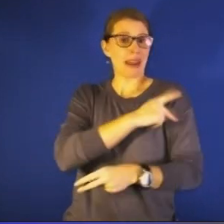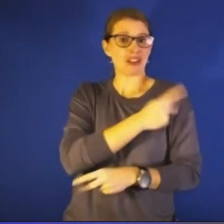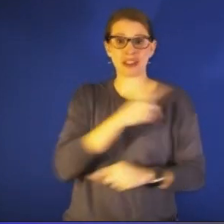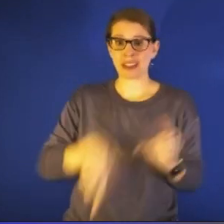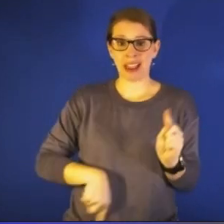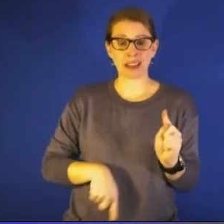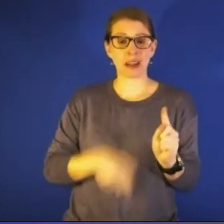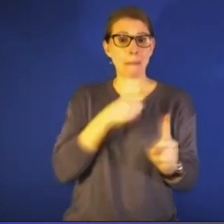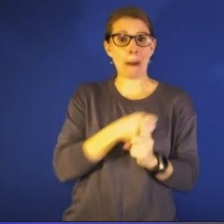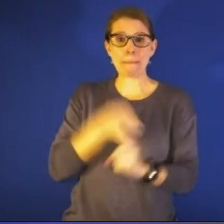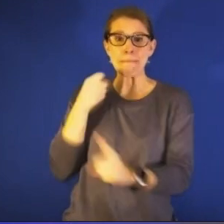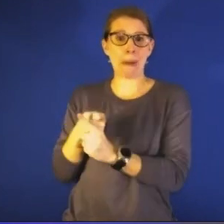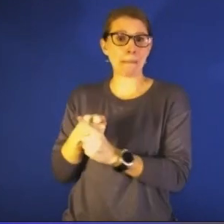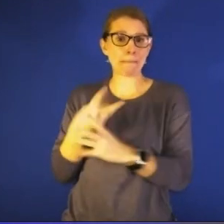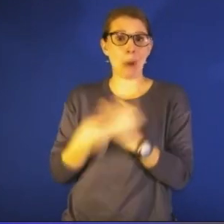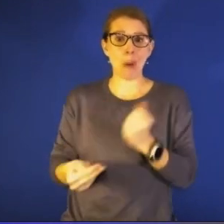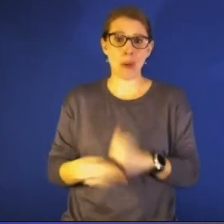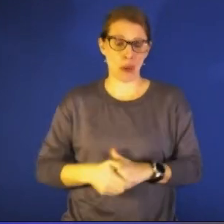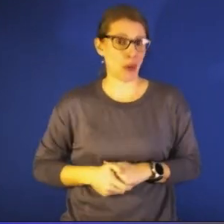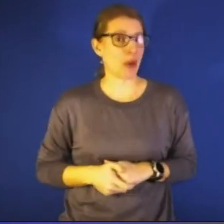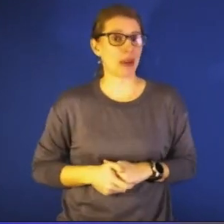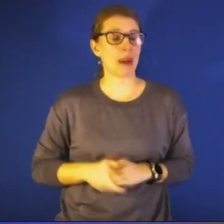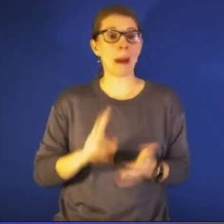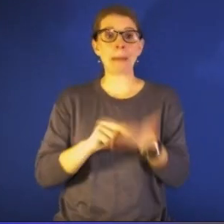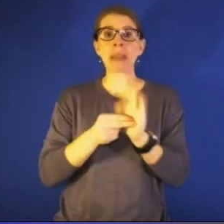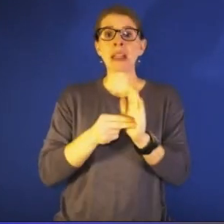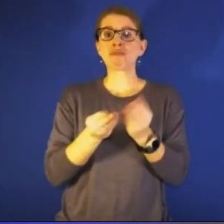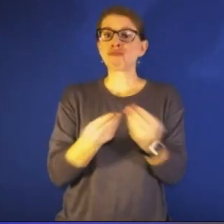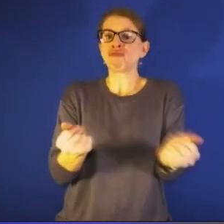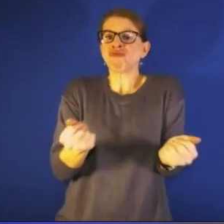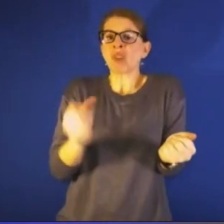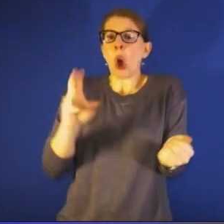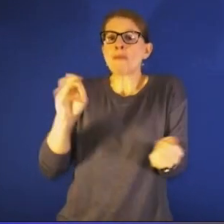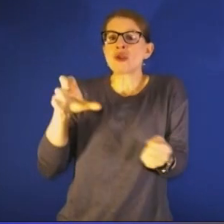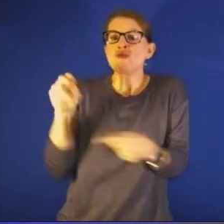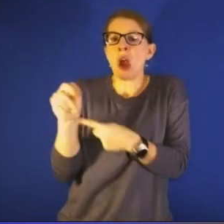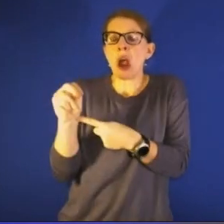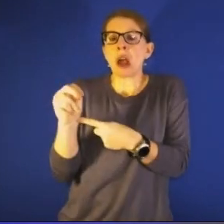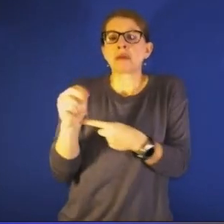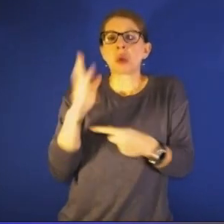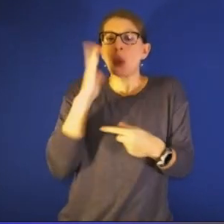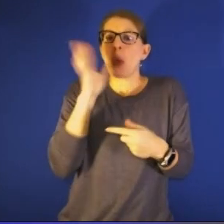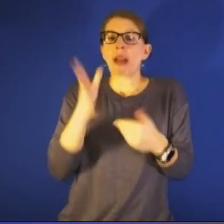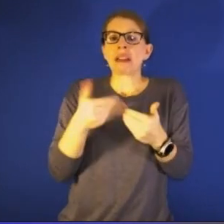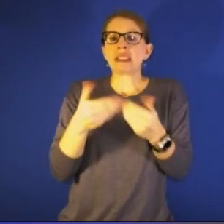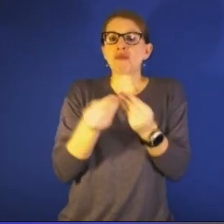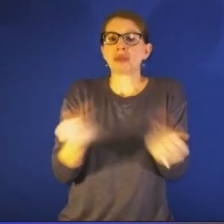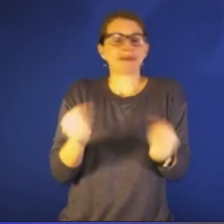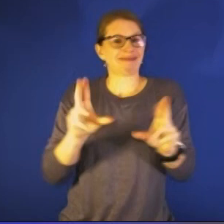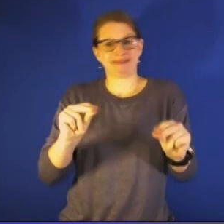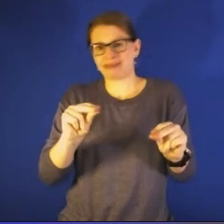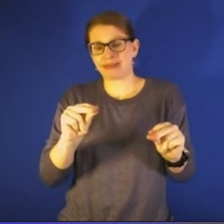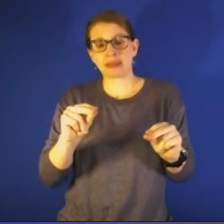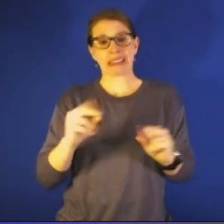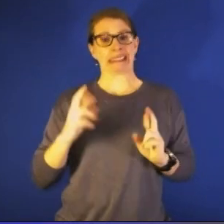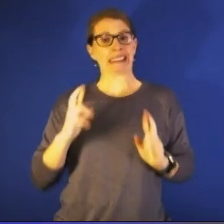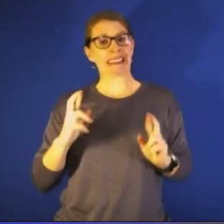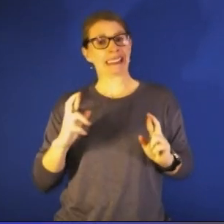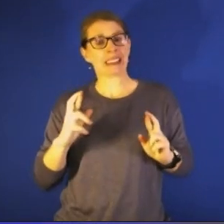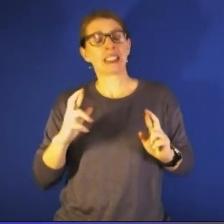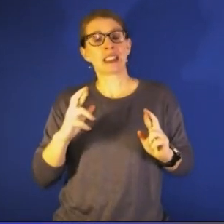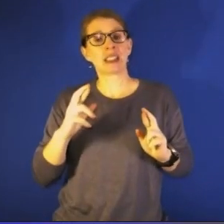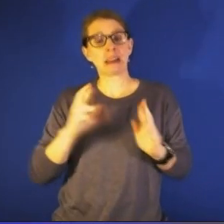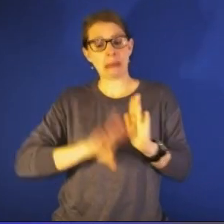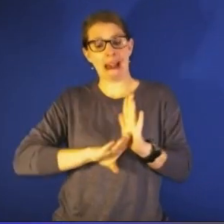whammy, right? And so I don't think we're out of the woodwork with Omicron. What we hope is, and what we're going to cross our fingers around, is that as it peaks,